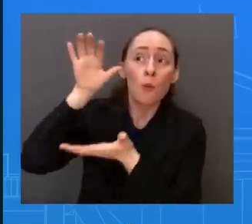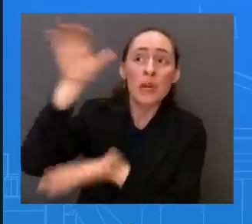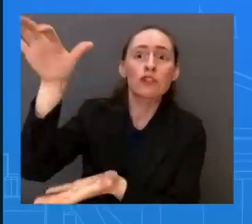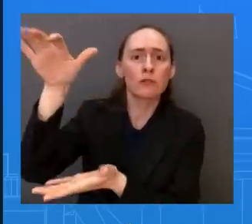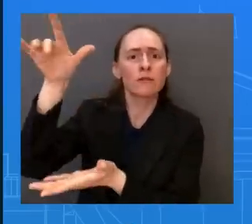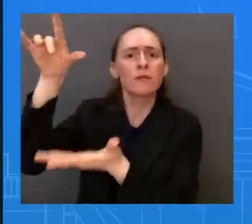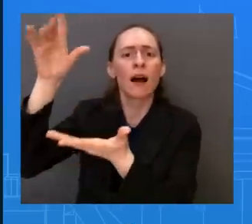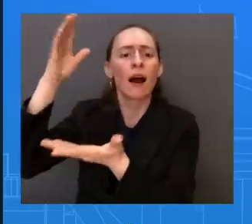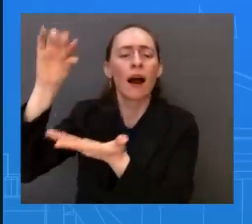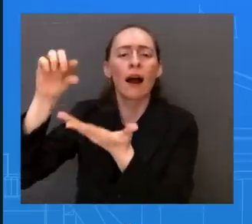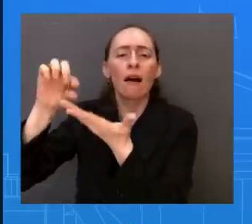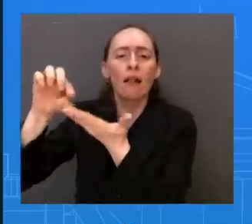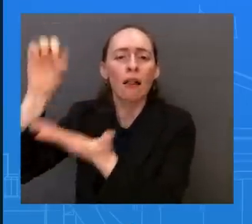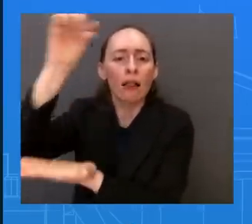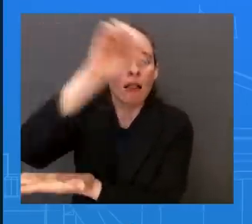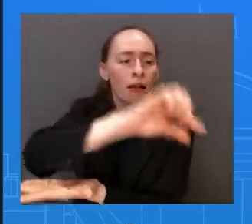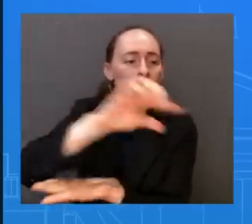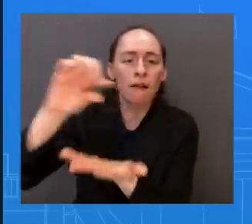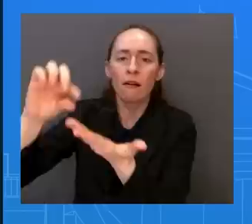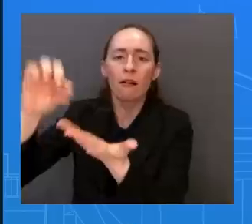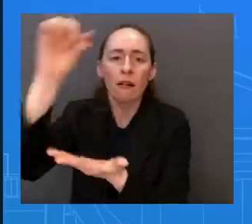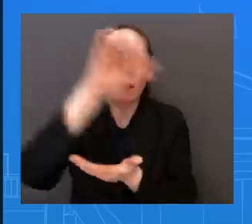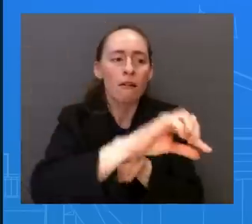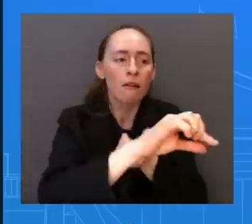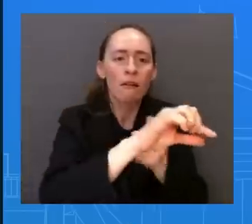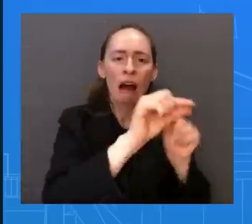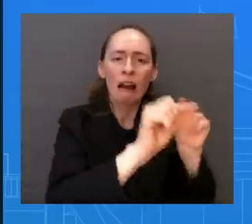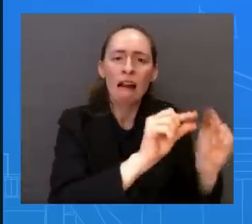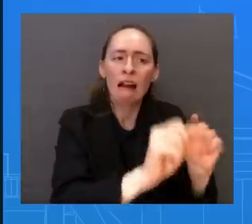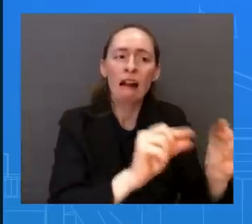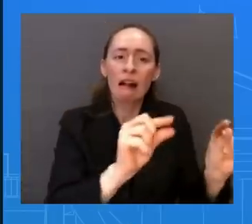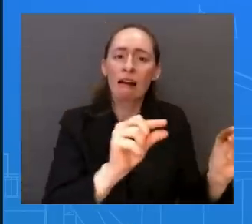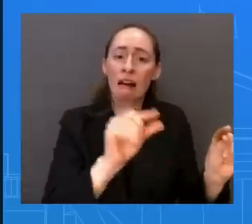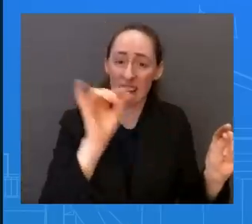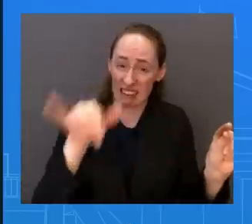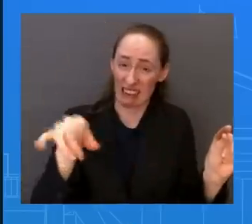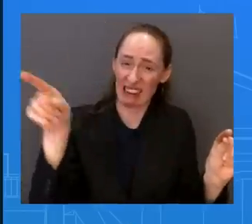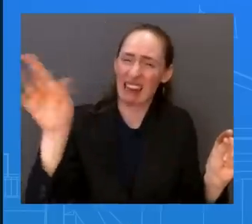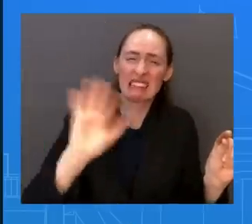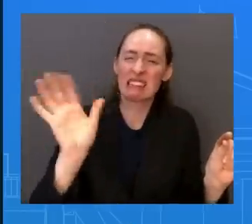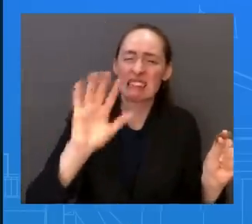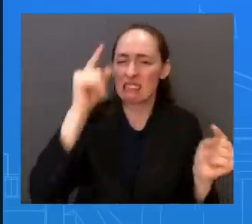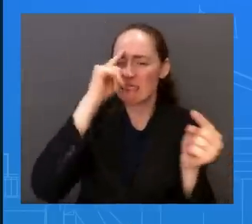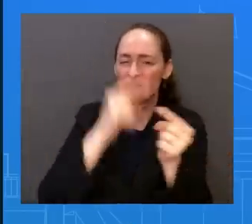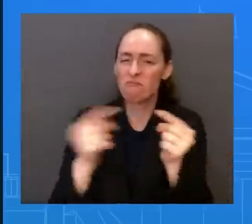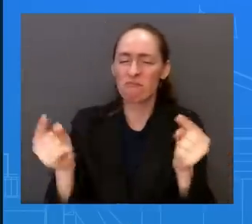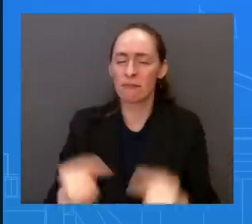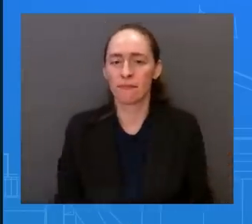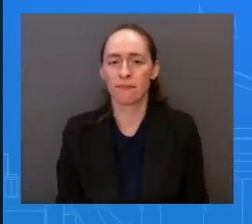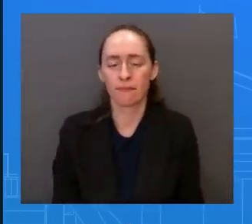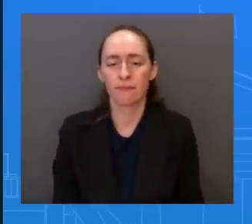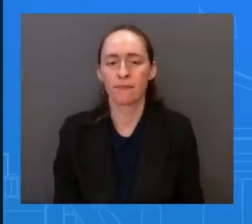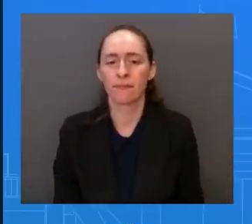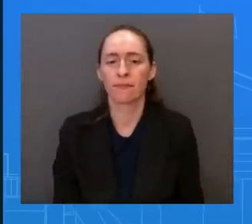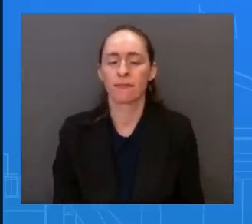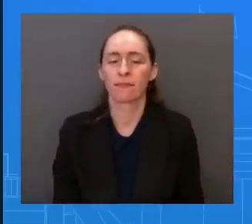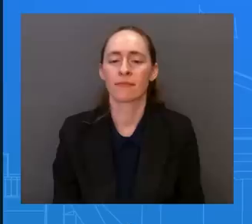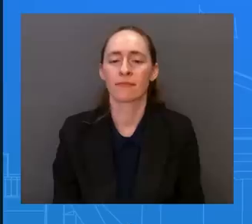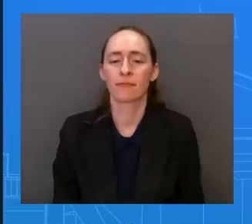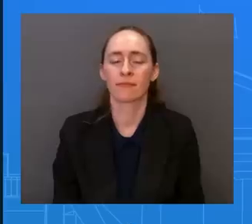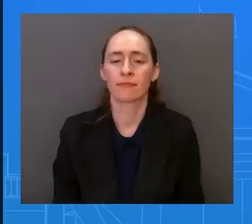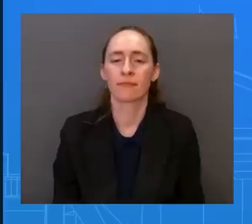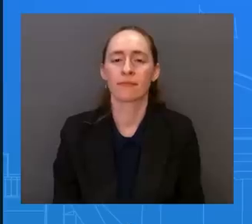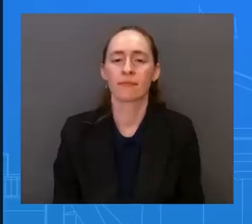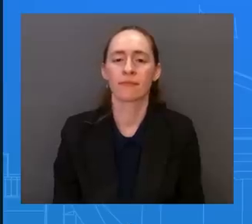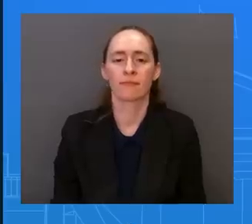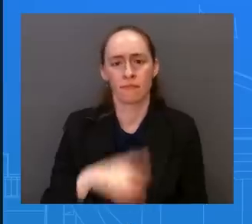that context, that this has been an animating part of what the President has wanted to achieve as President, and also a